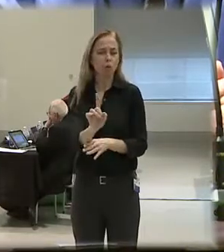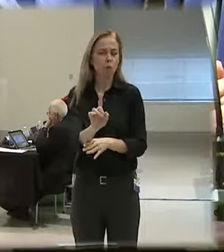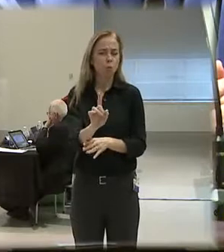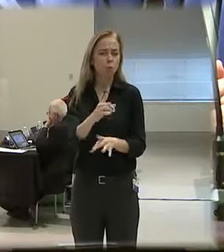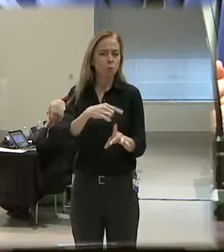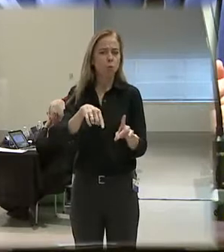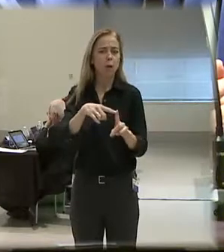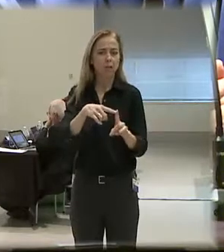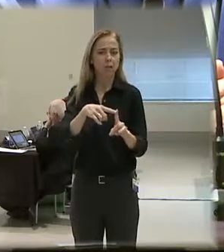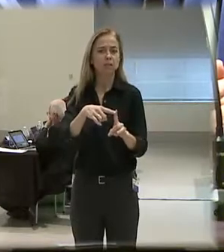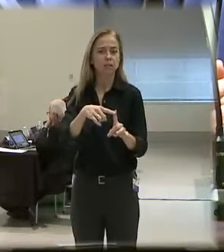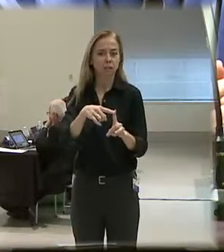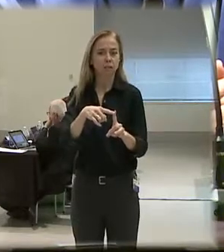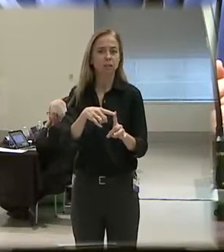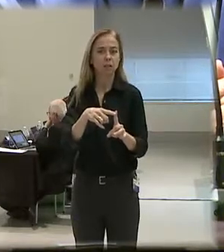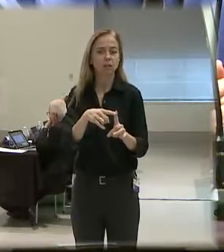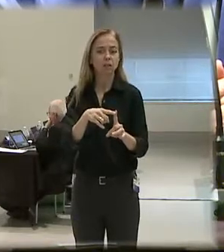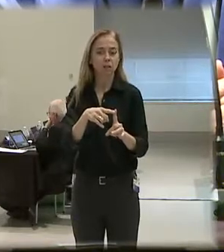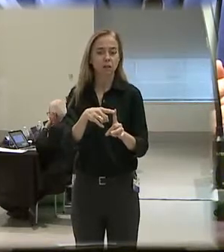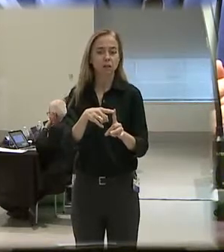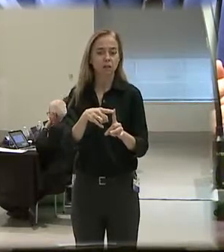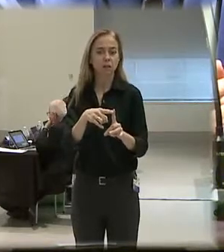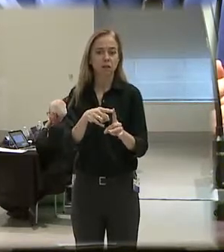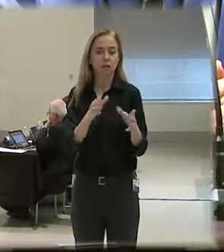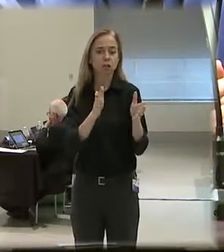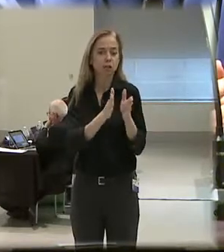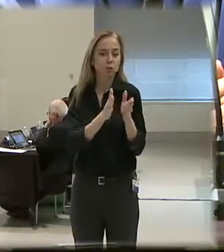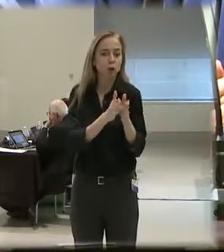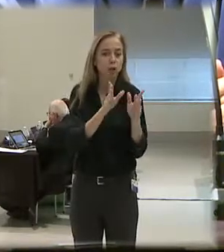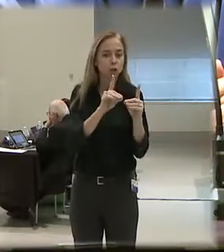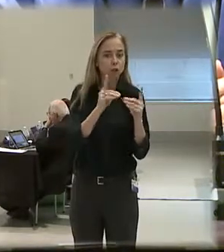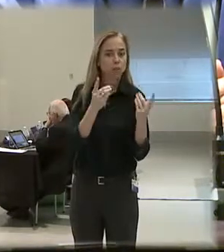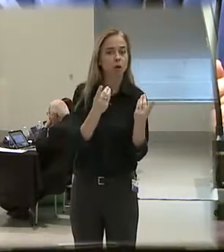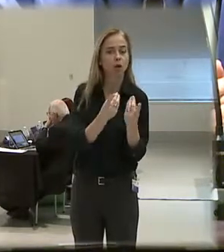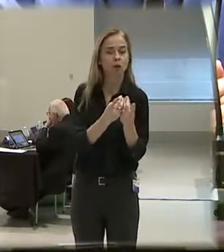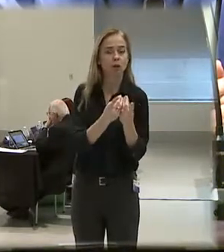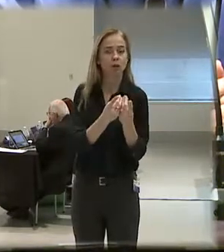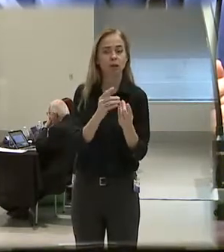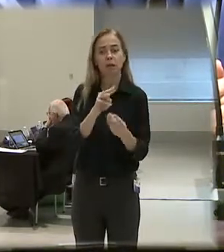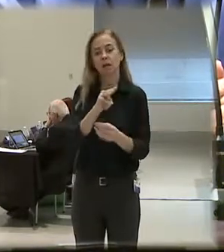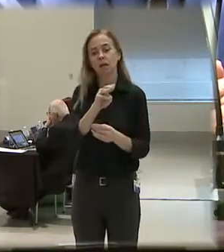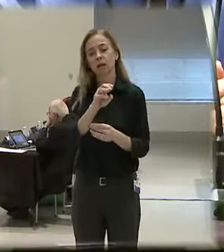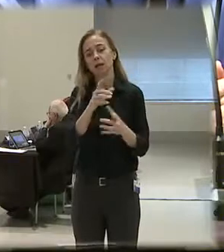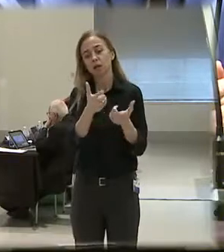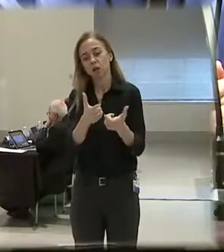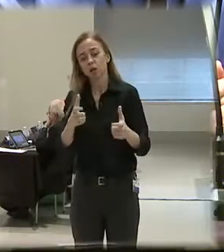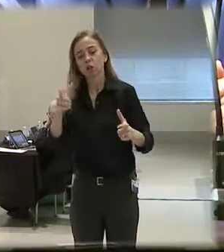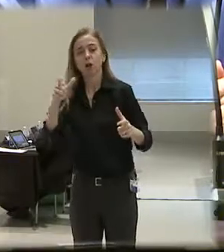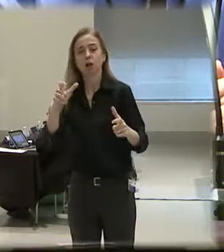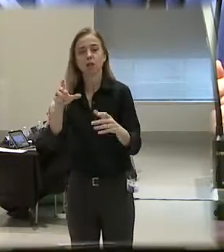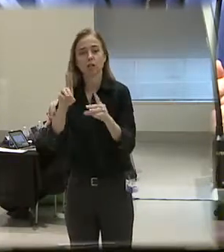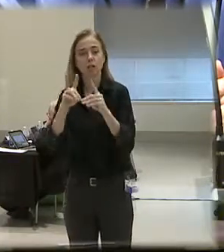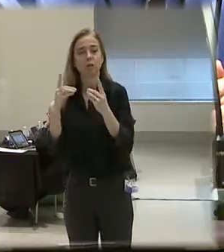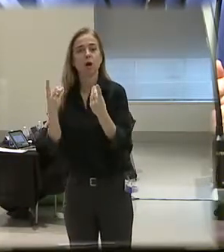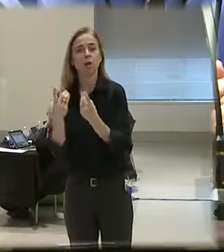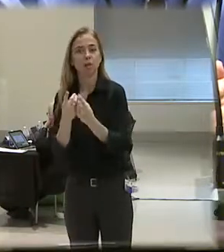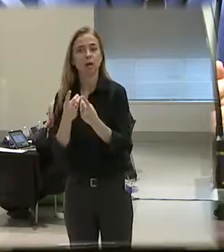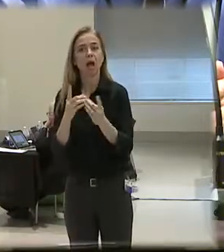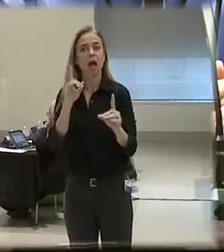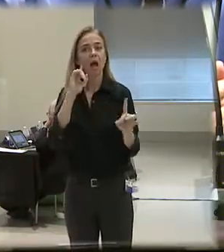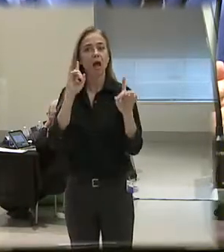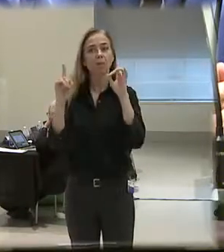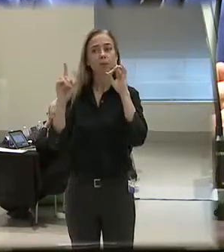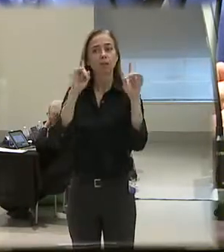there is across this country small departments, mediocre size, large departments, and I've been hearing it for over